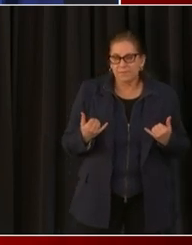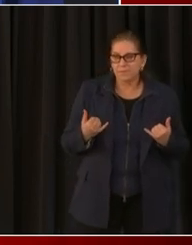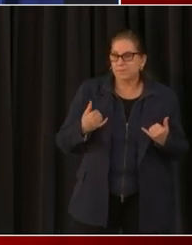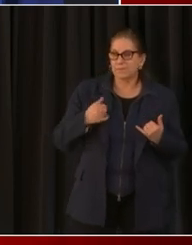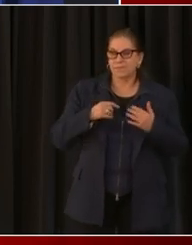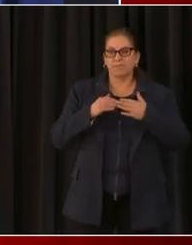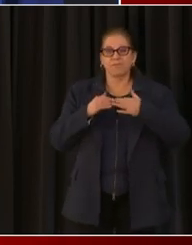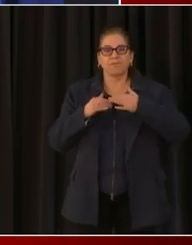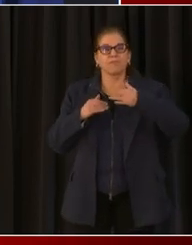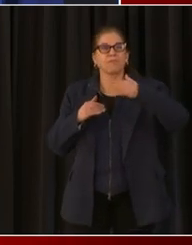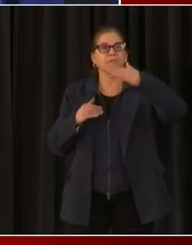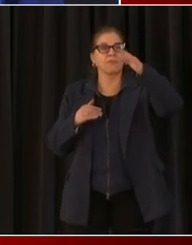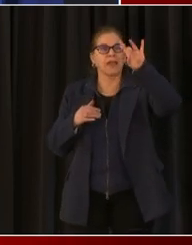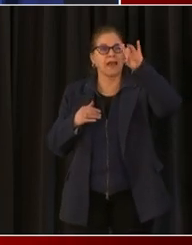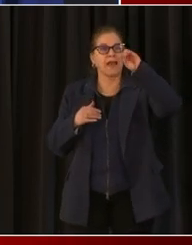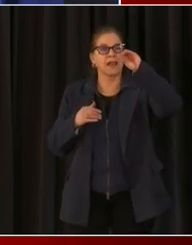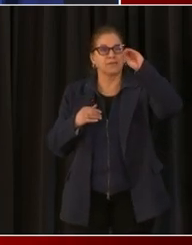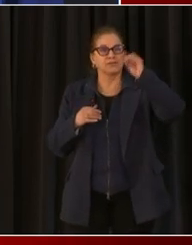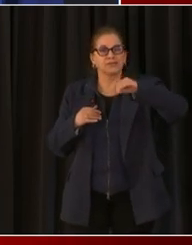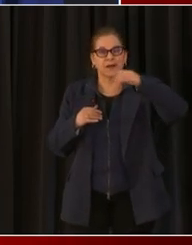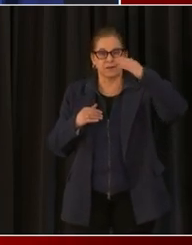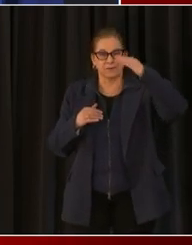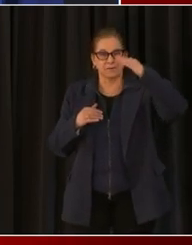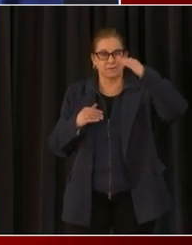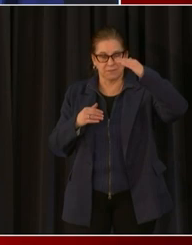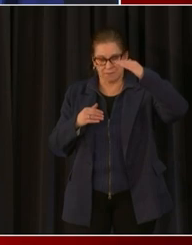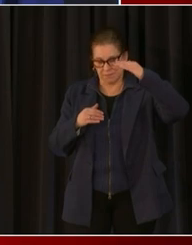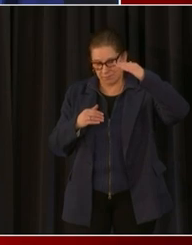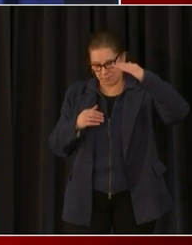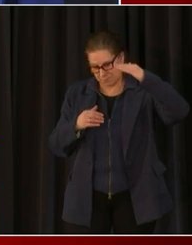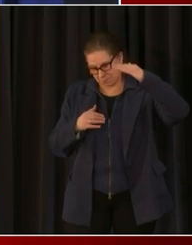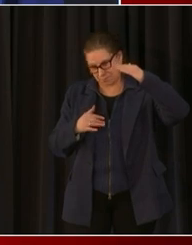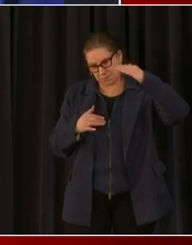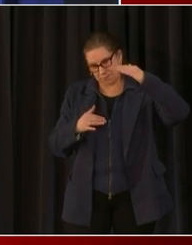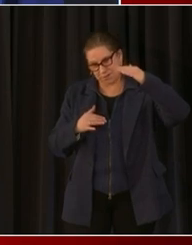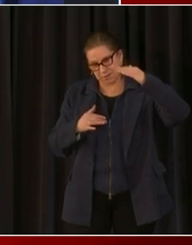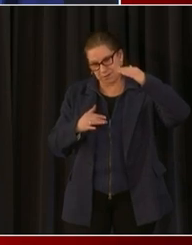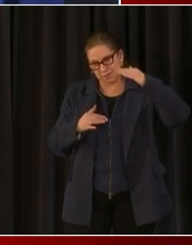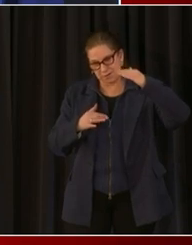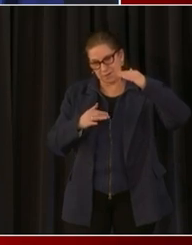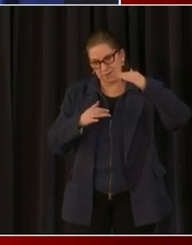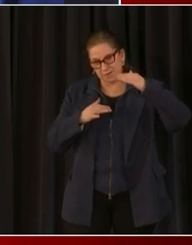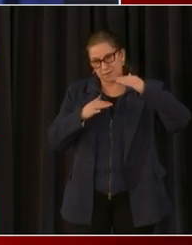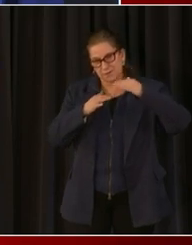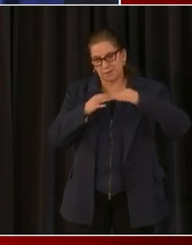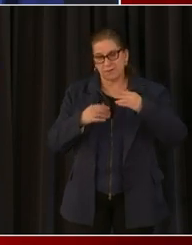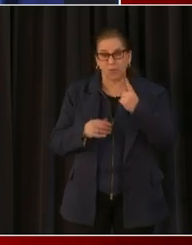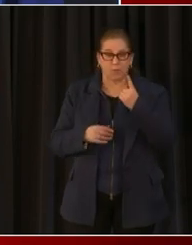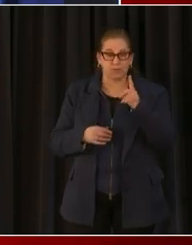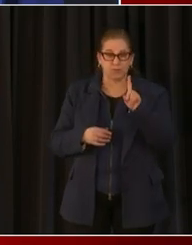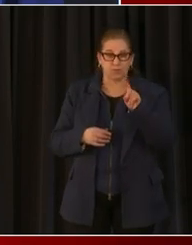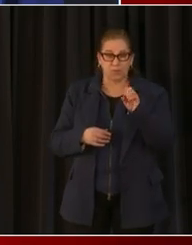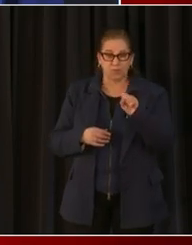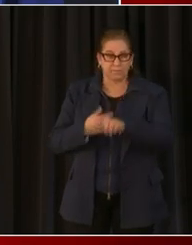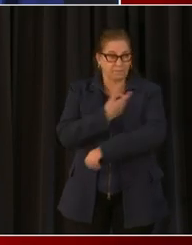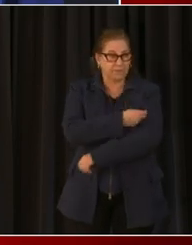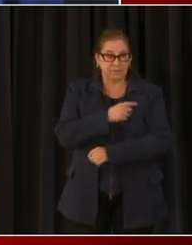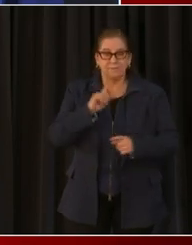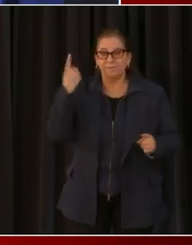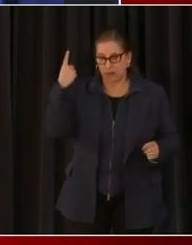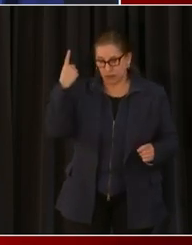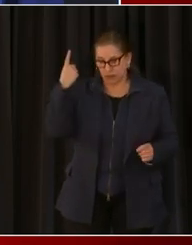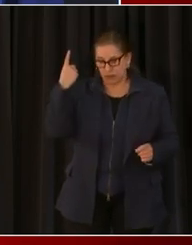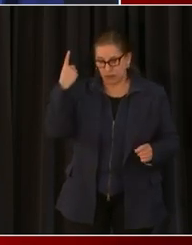80%. So that's what we want folks to know. When we get the 1-dose vaccine, you know, the first dose will be the only dose for some